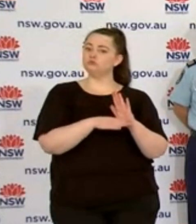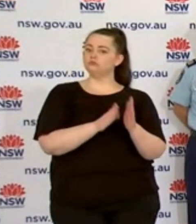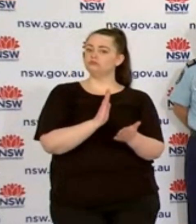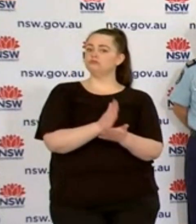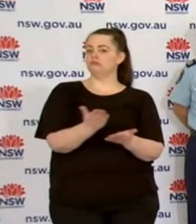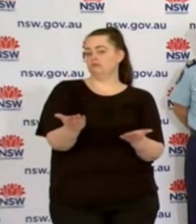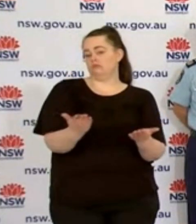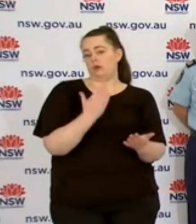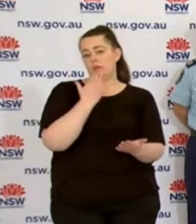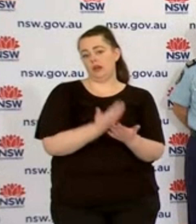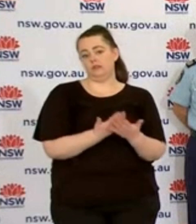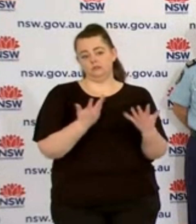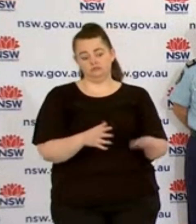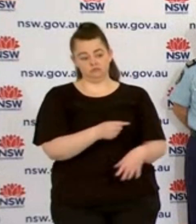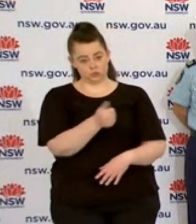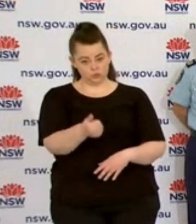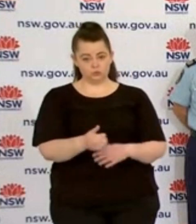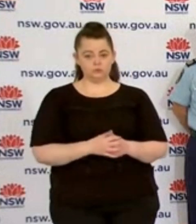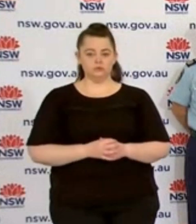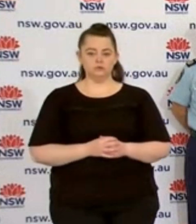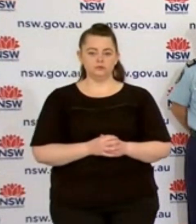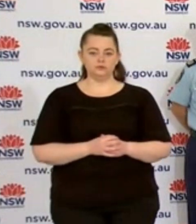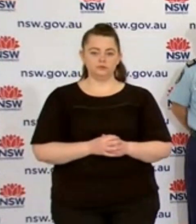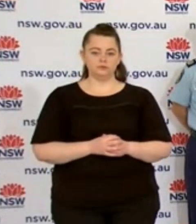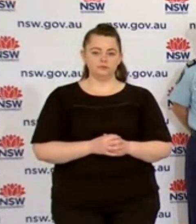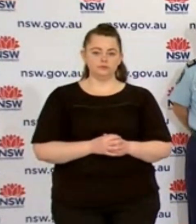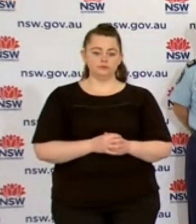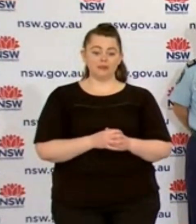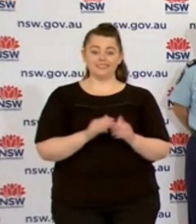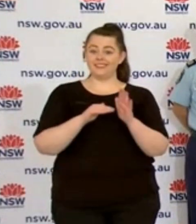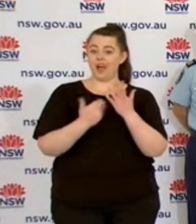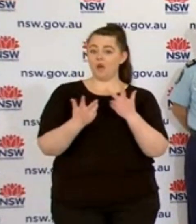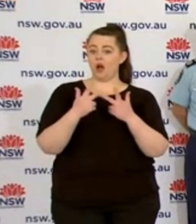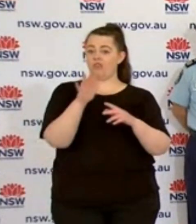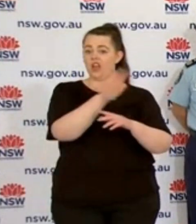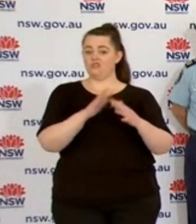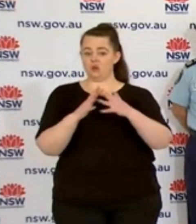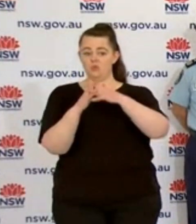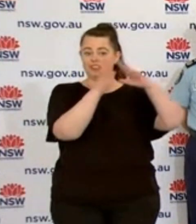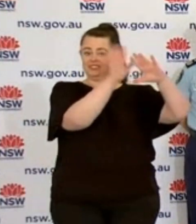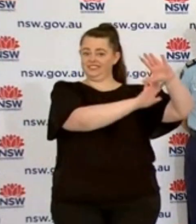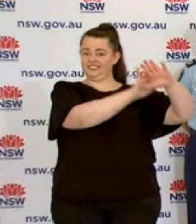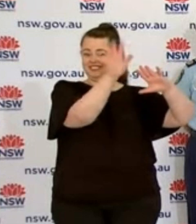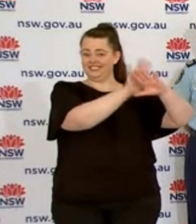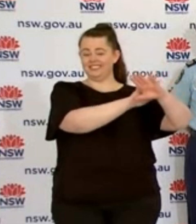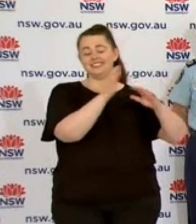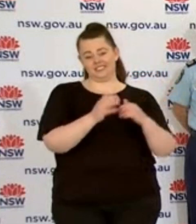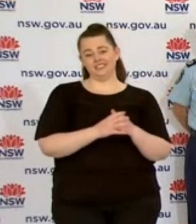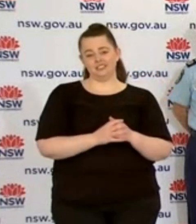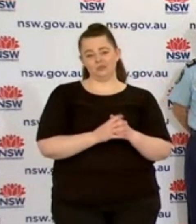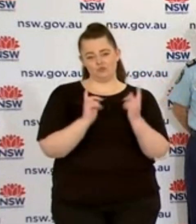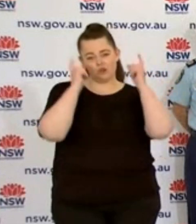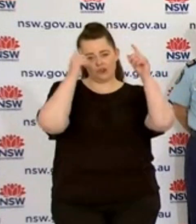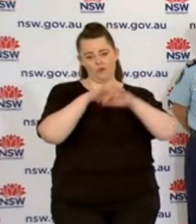now in those new areas of growth which Dr. Chan has identified. We are very concerned about those suburbs in Western Sydney that